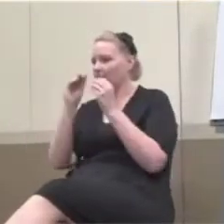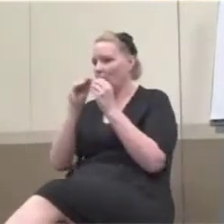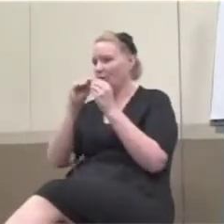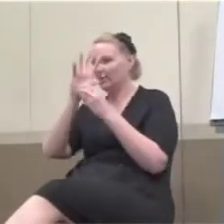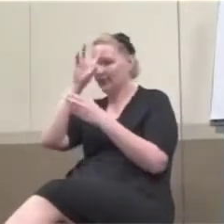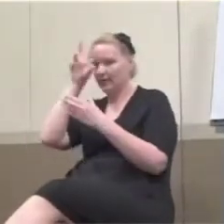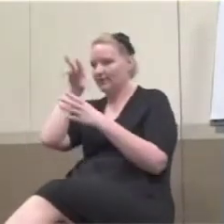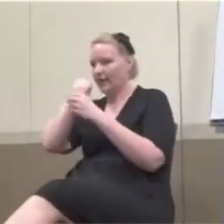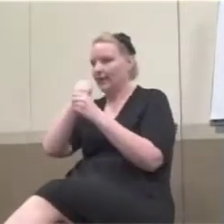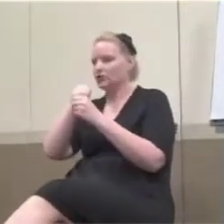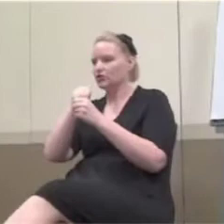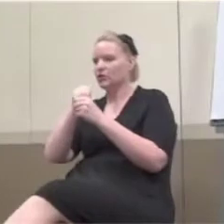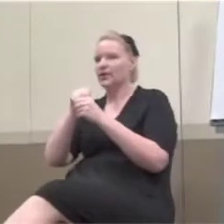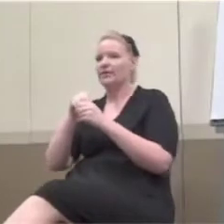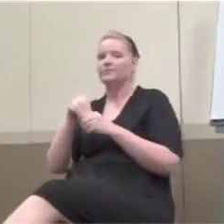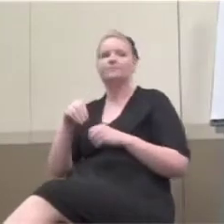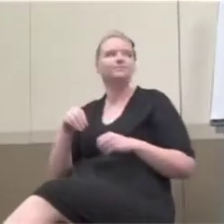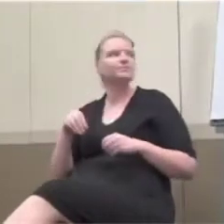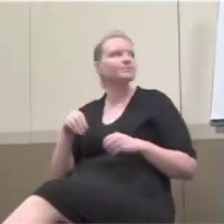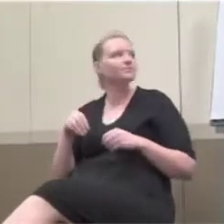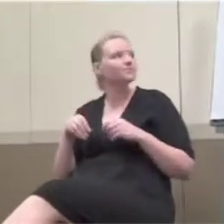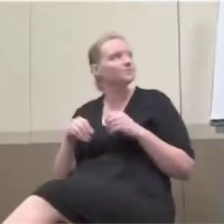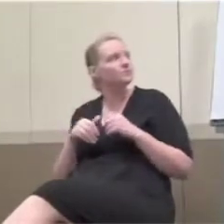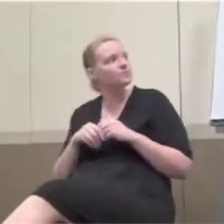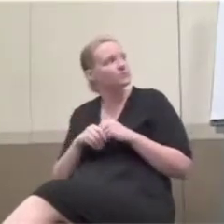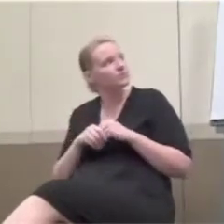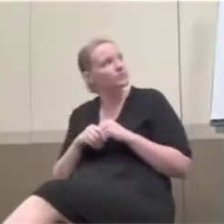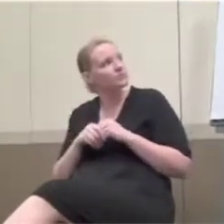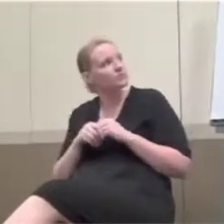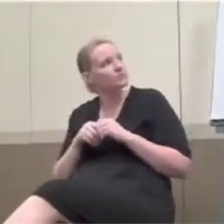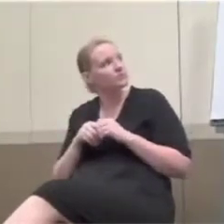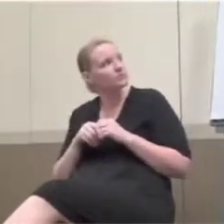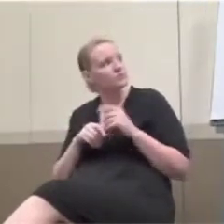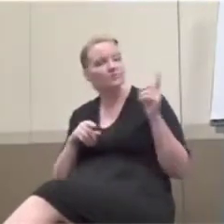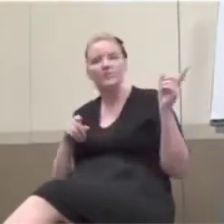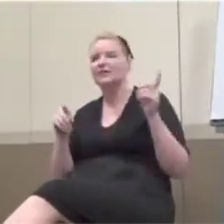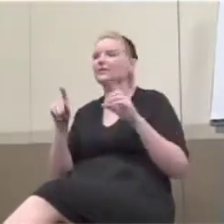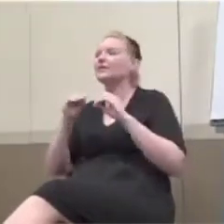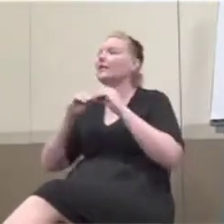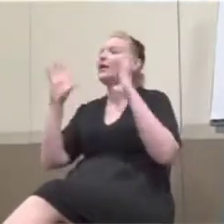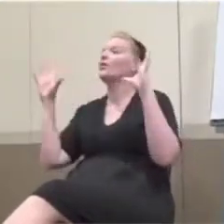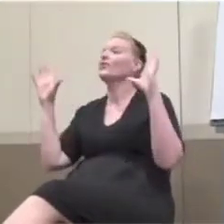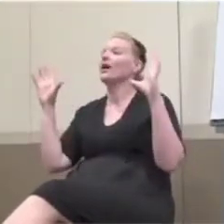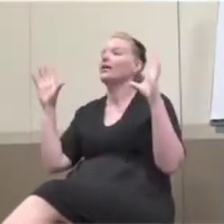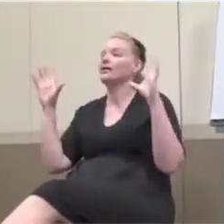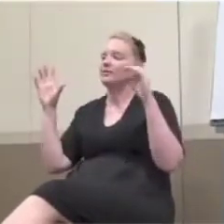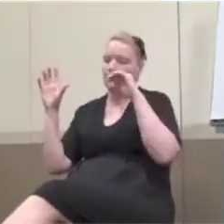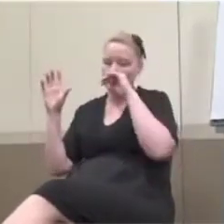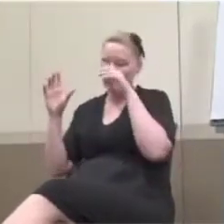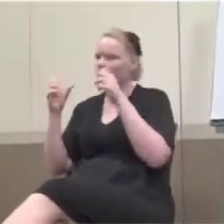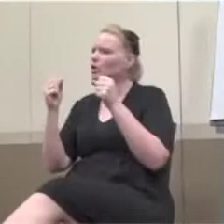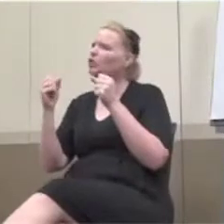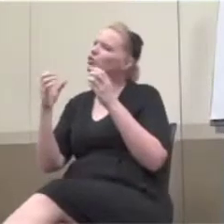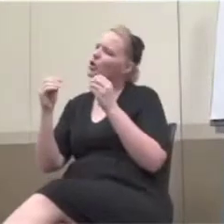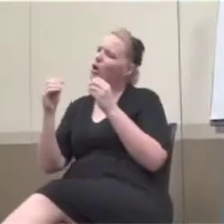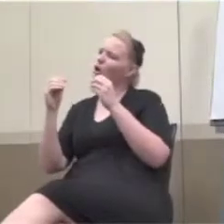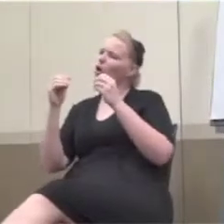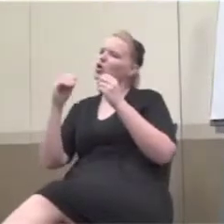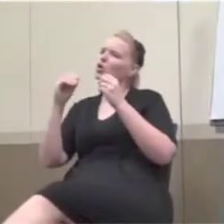it disengages the limbic system, which we'll talk about in a second. So clarifying, you know, as far as, so when